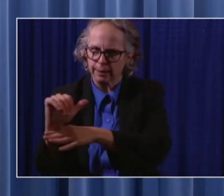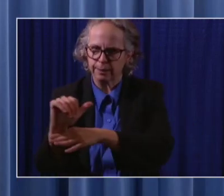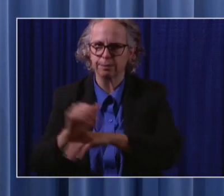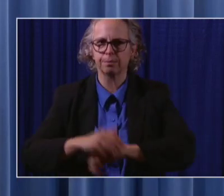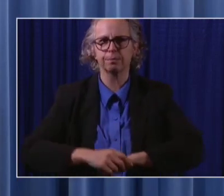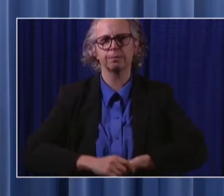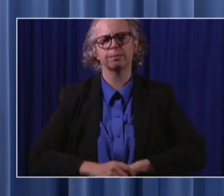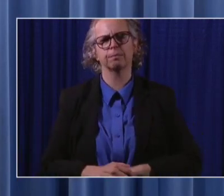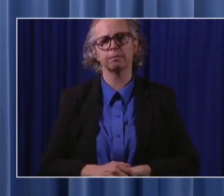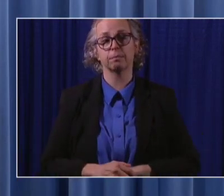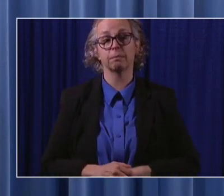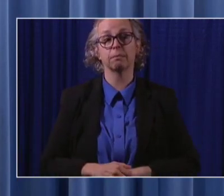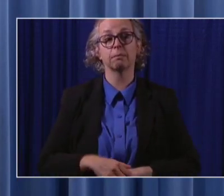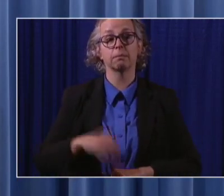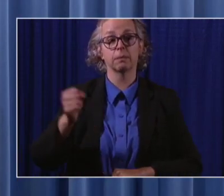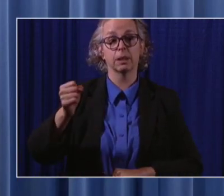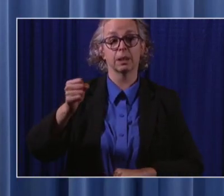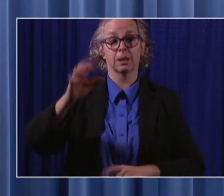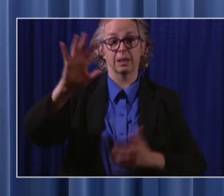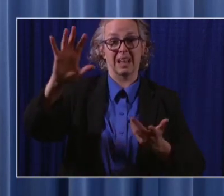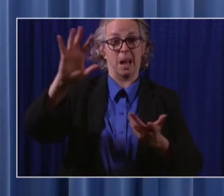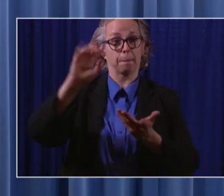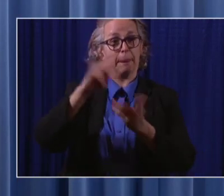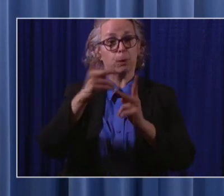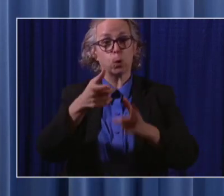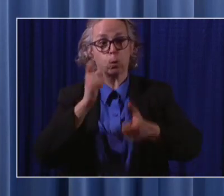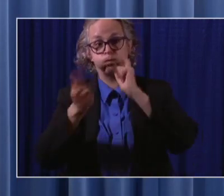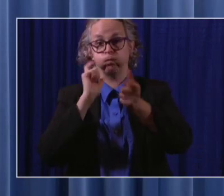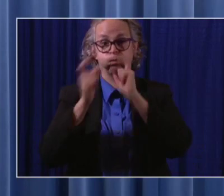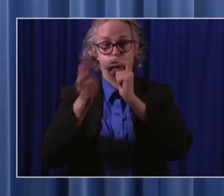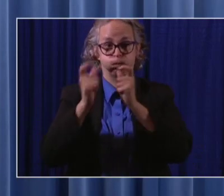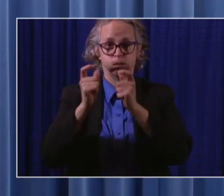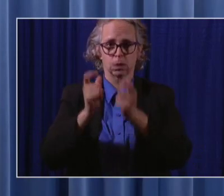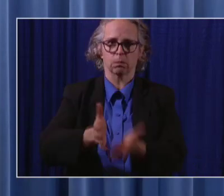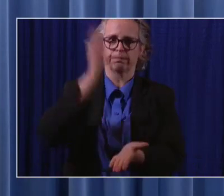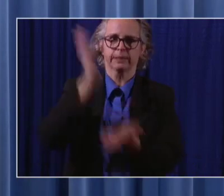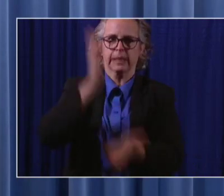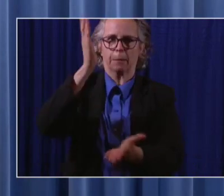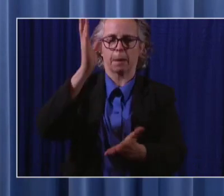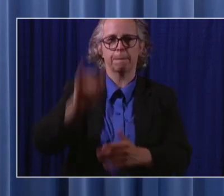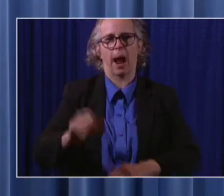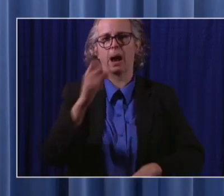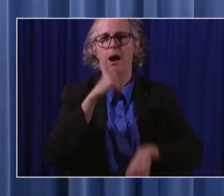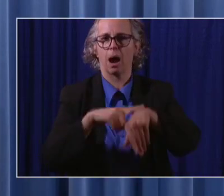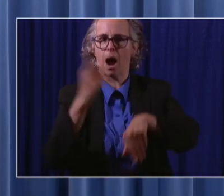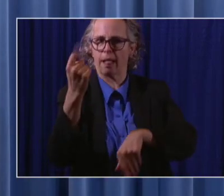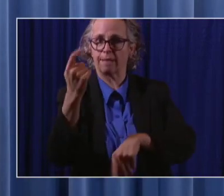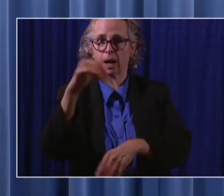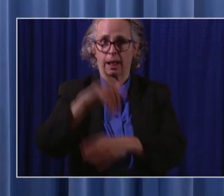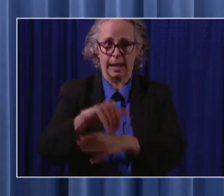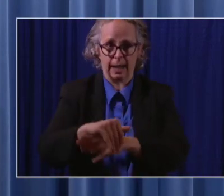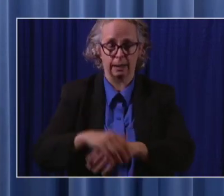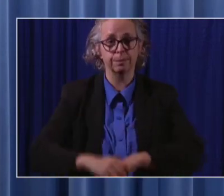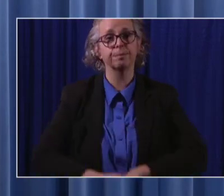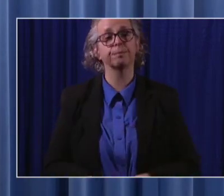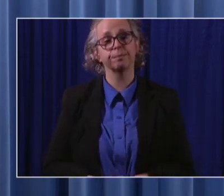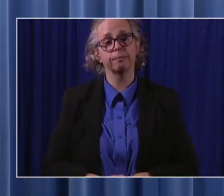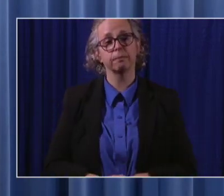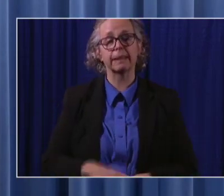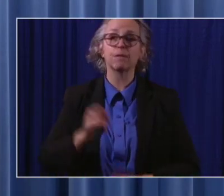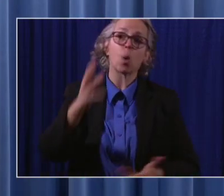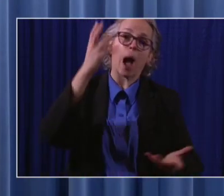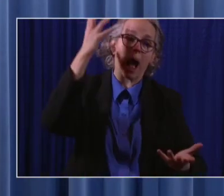be completed by 11. So basically, if someone goes out for dinner at 9:30, they order, they get their alcohol, they get a